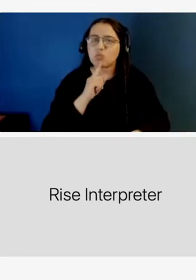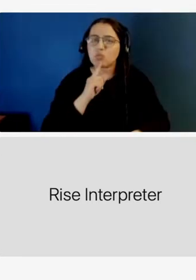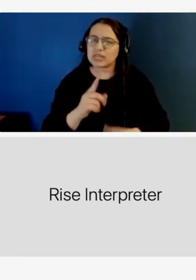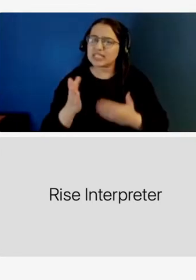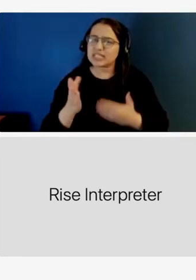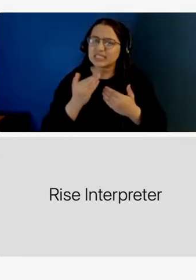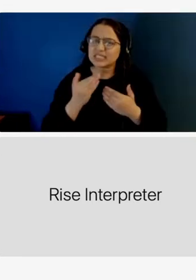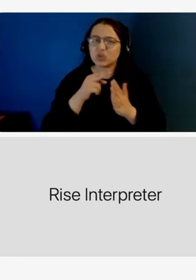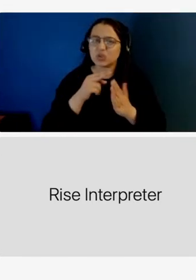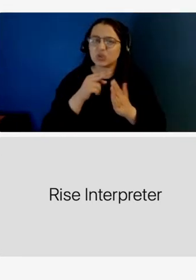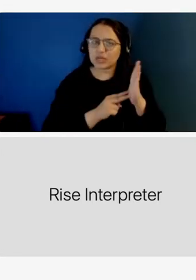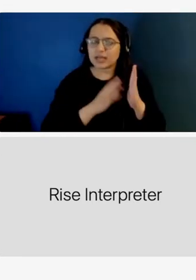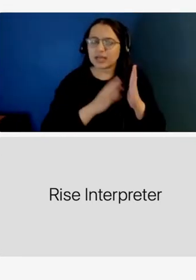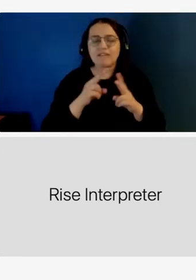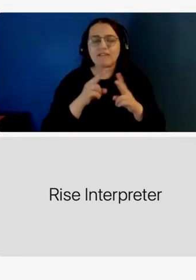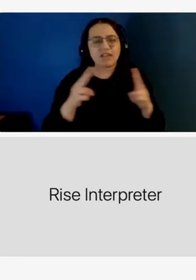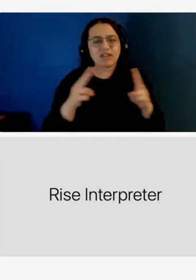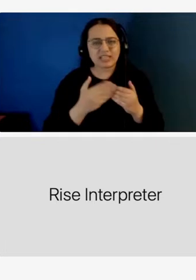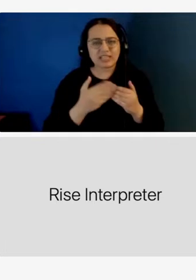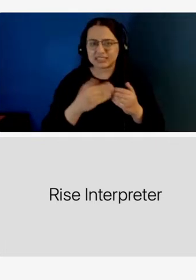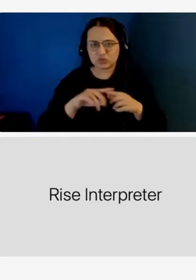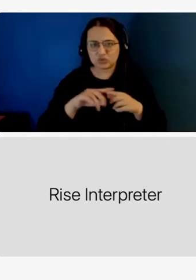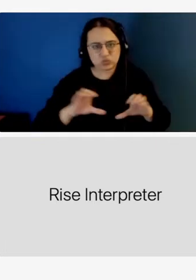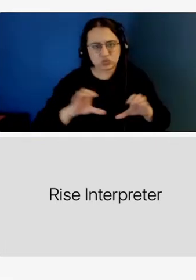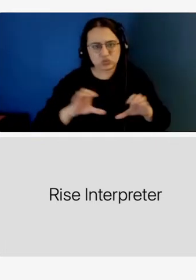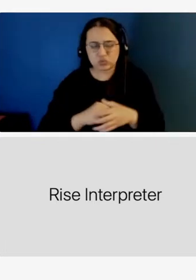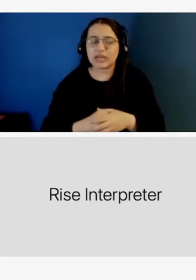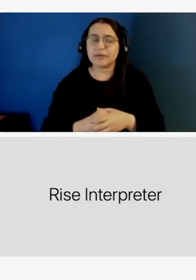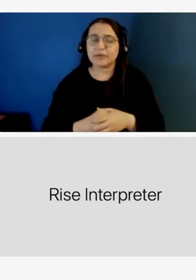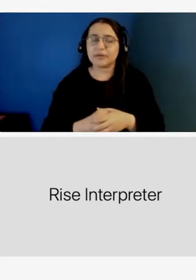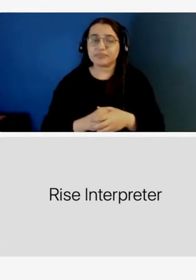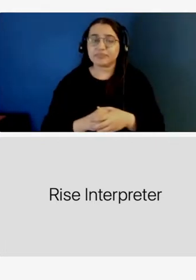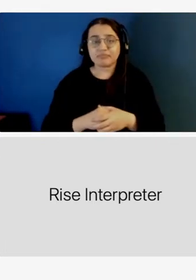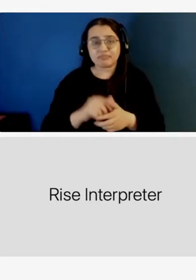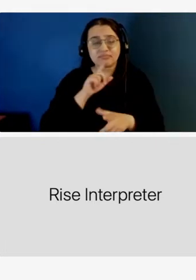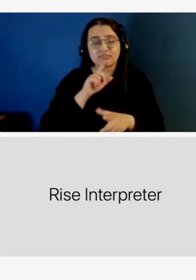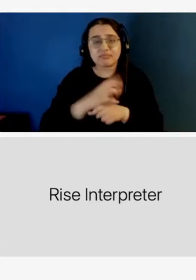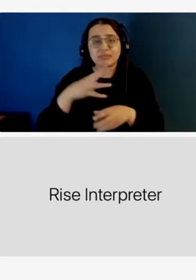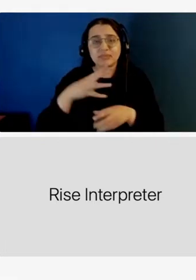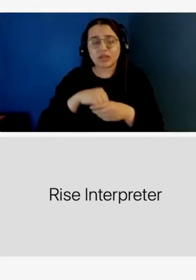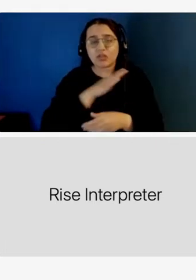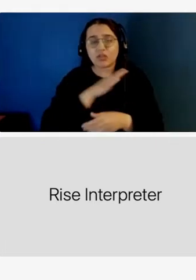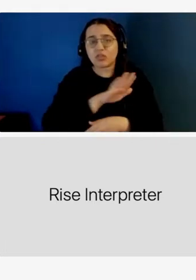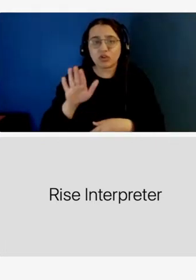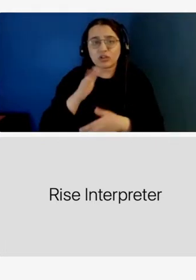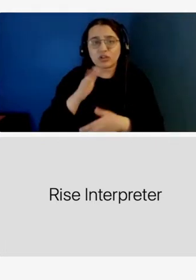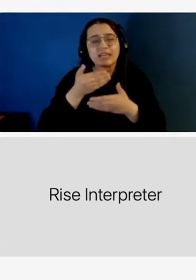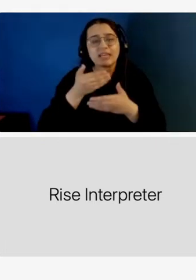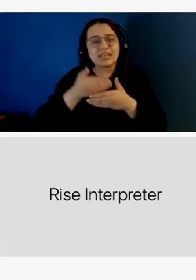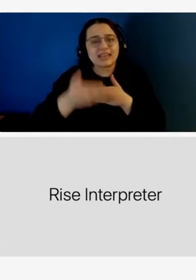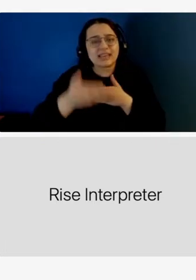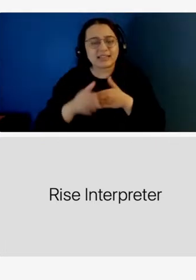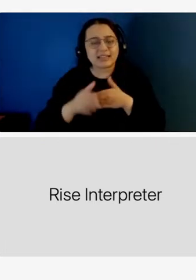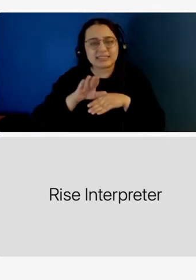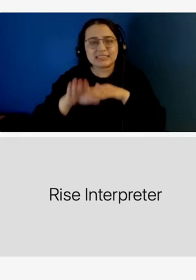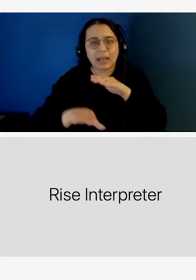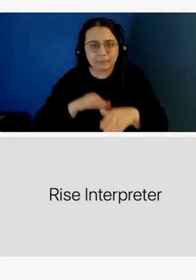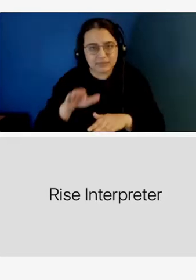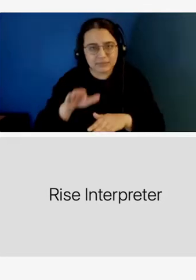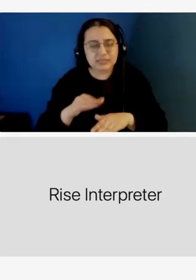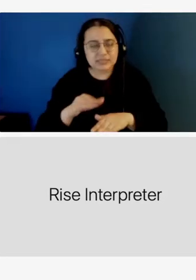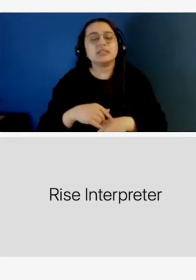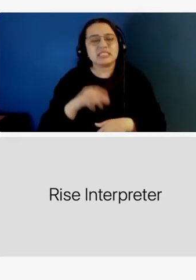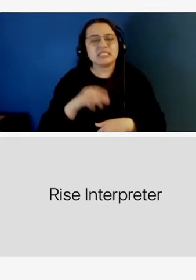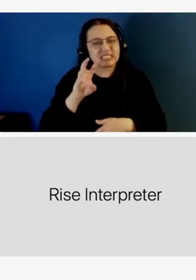to do. But they had on their next steps. And they had six next steps after putting together the